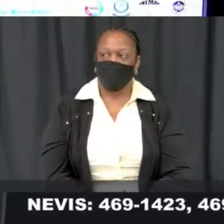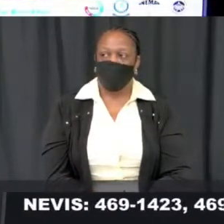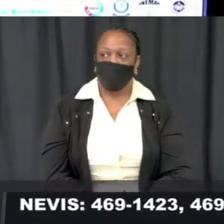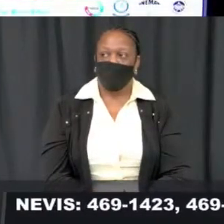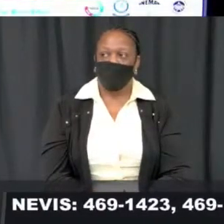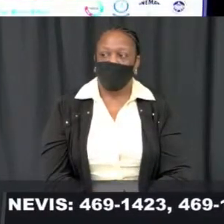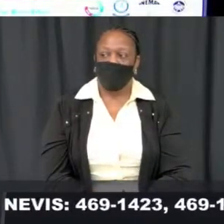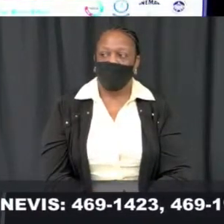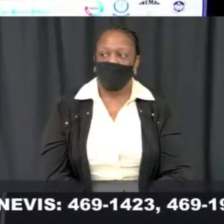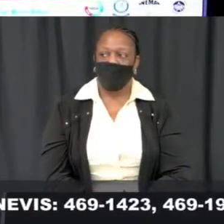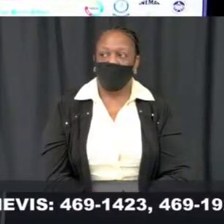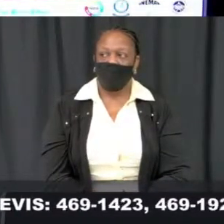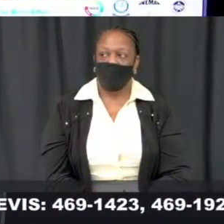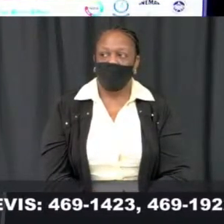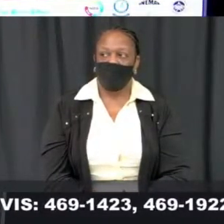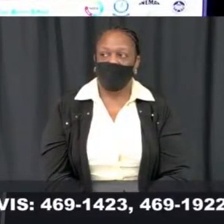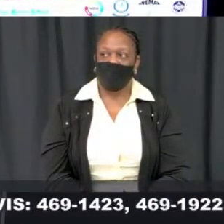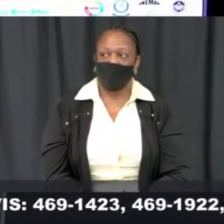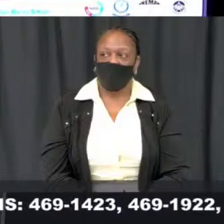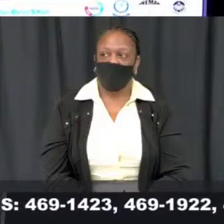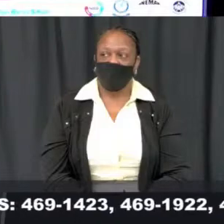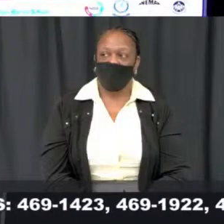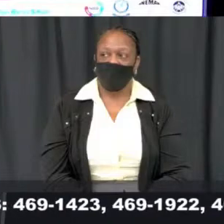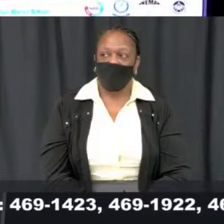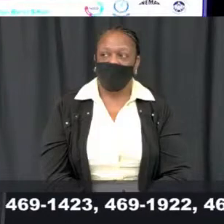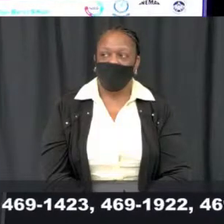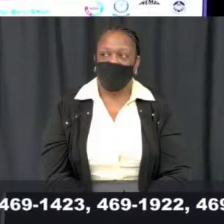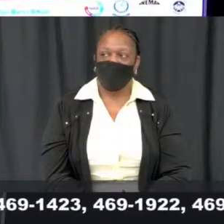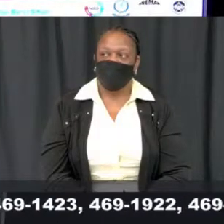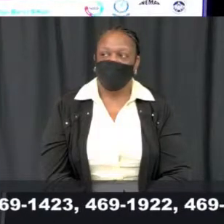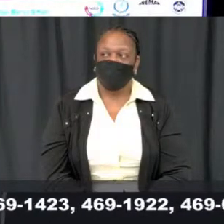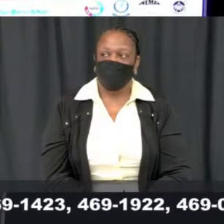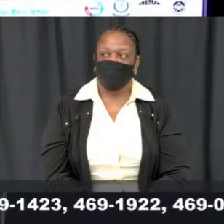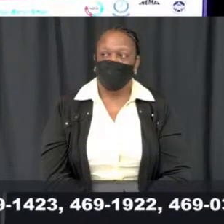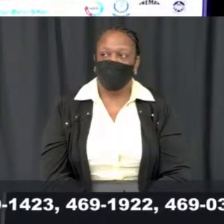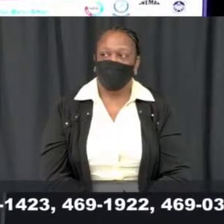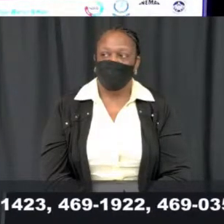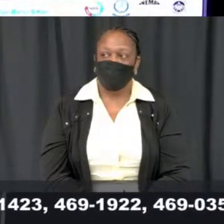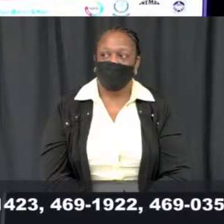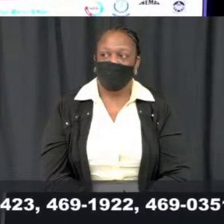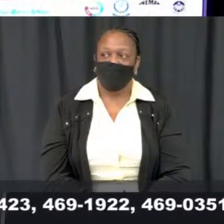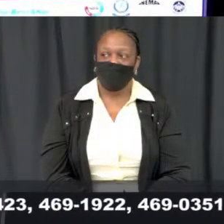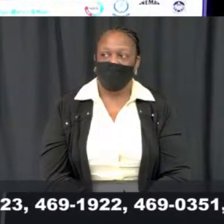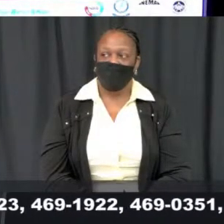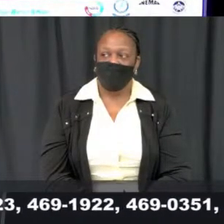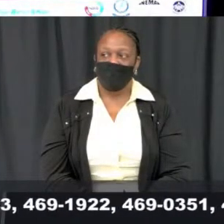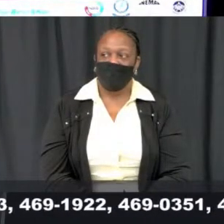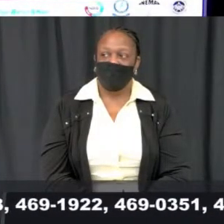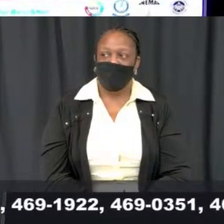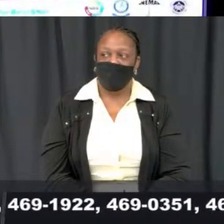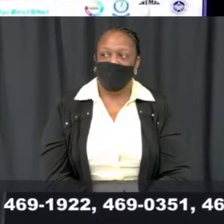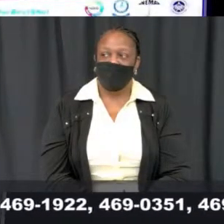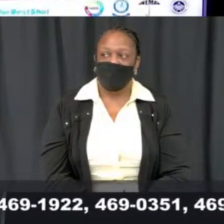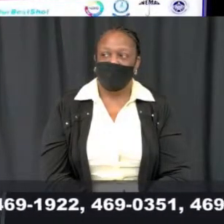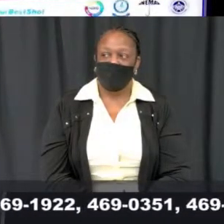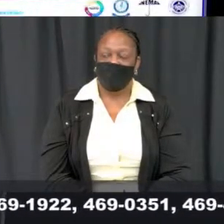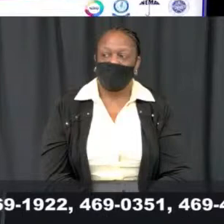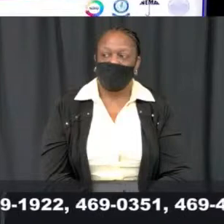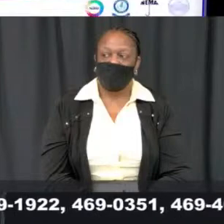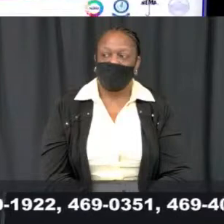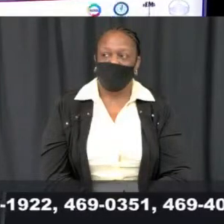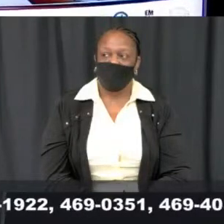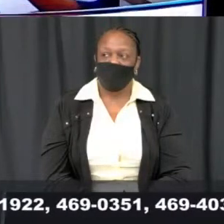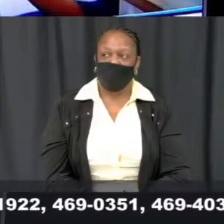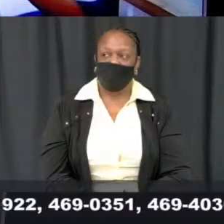Thank you very much, Lesroy. I will attempt to answer some of those questions and leave some of the others for